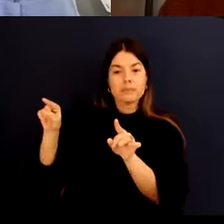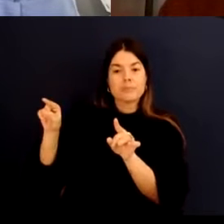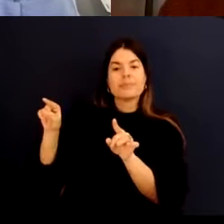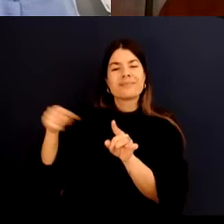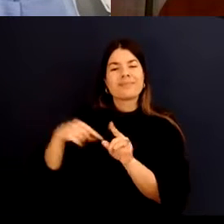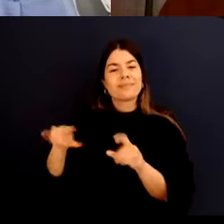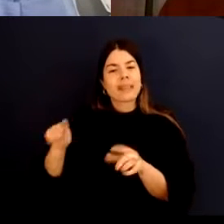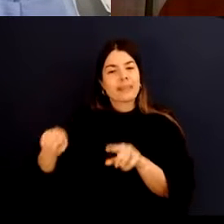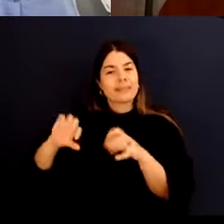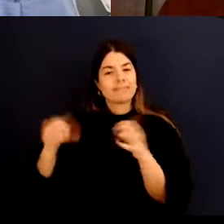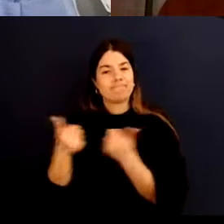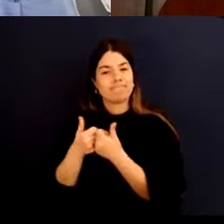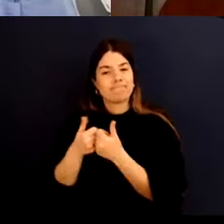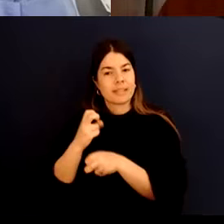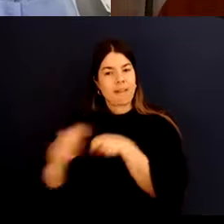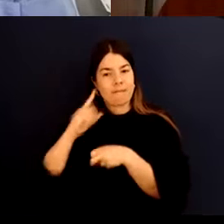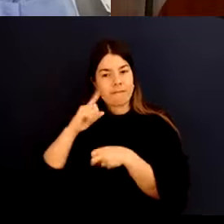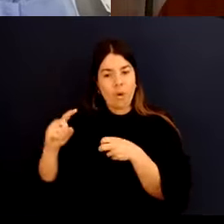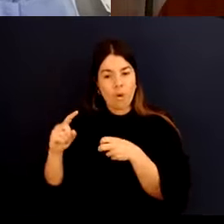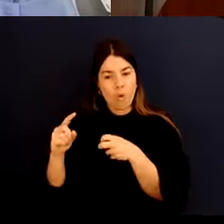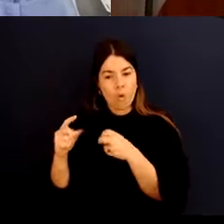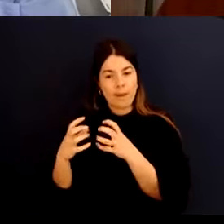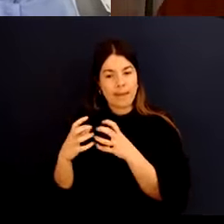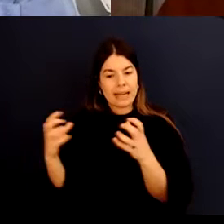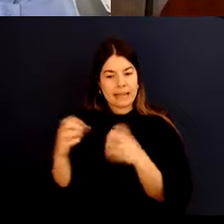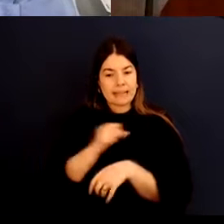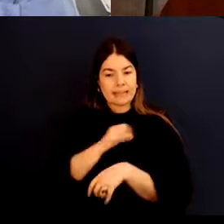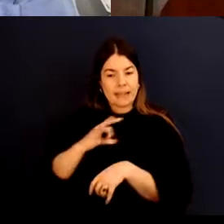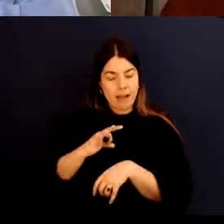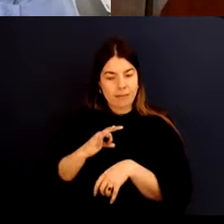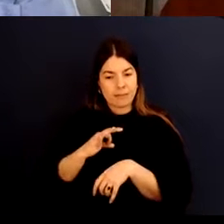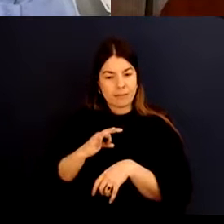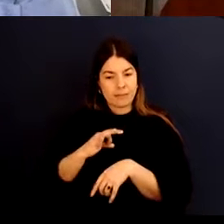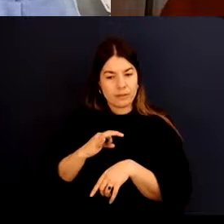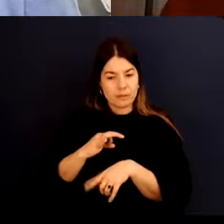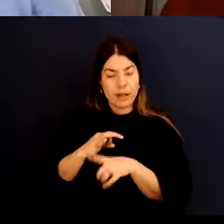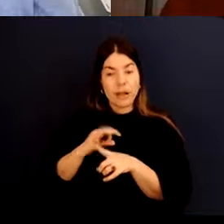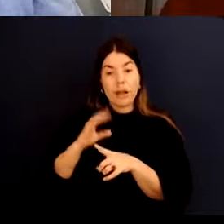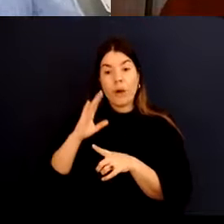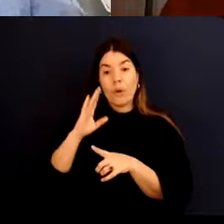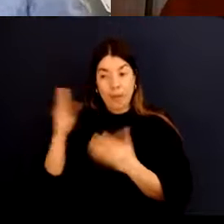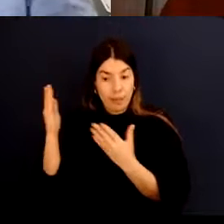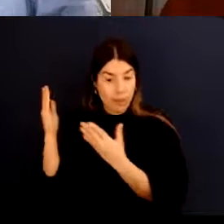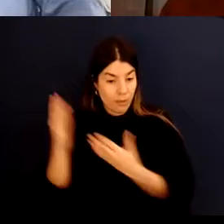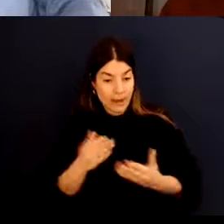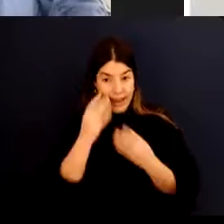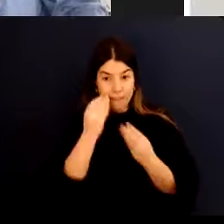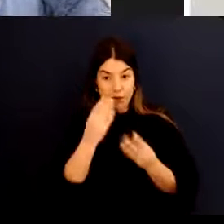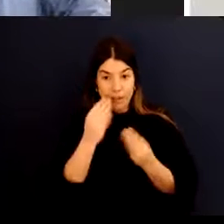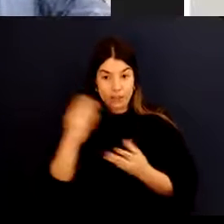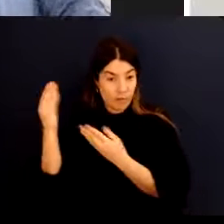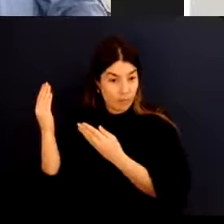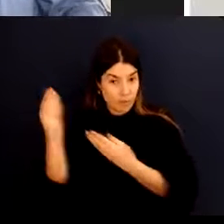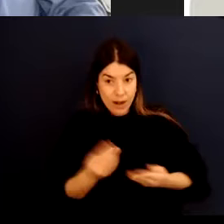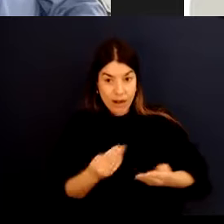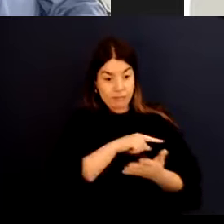difficult for many employees to just ask. They bring it to the table, the information, and then a lot of these questions